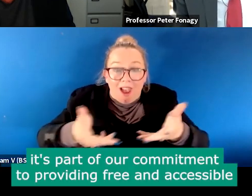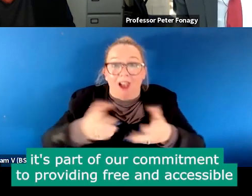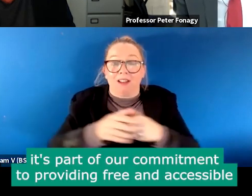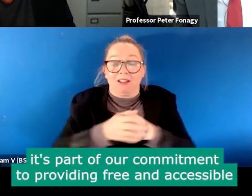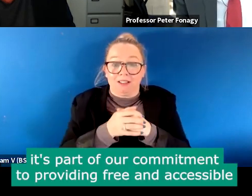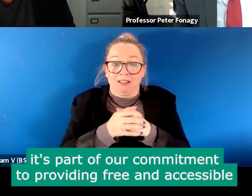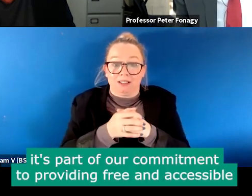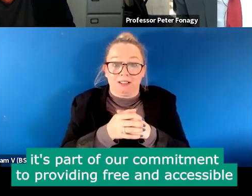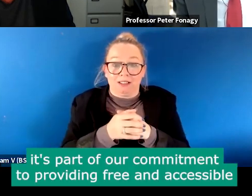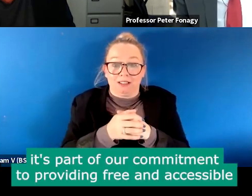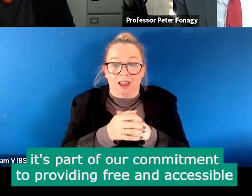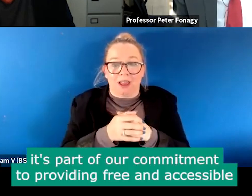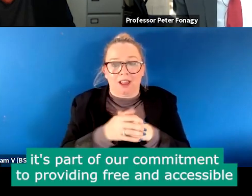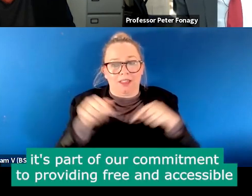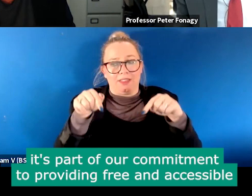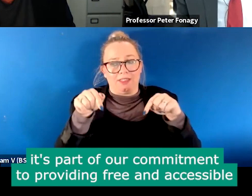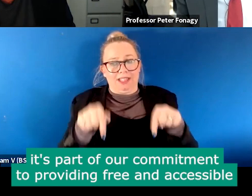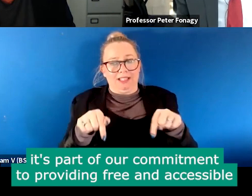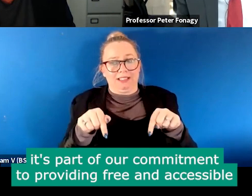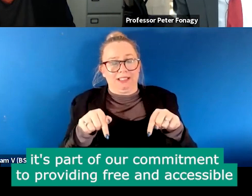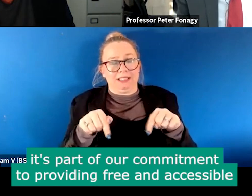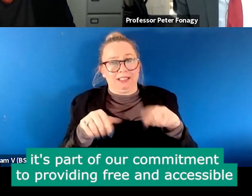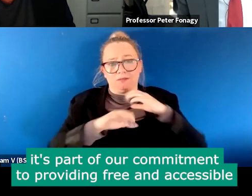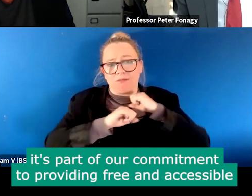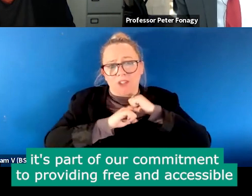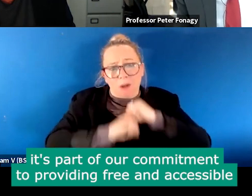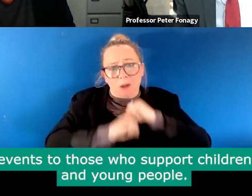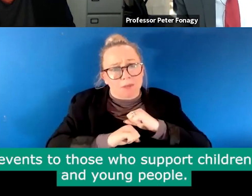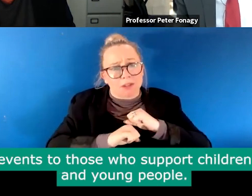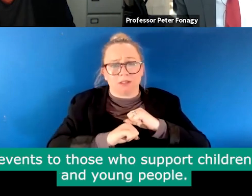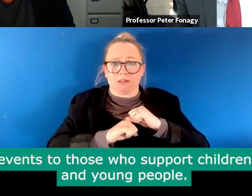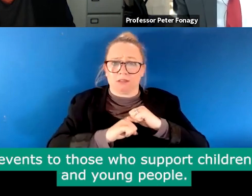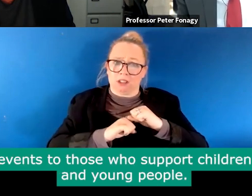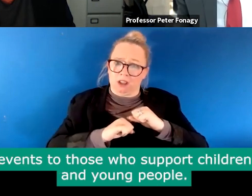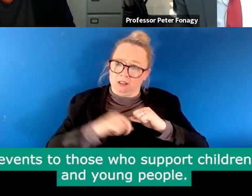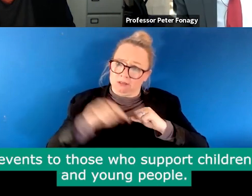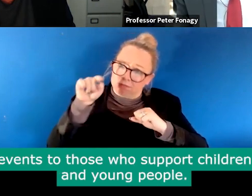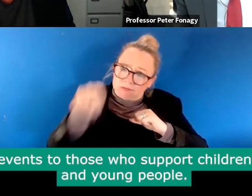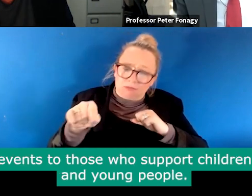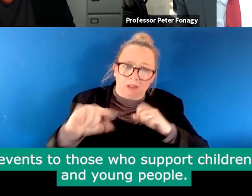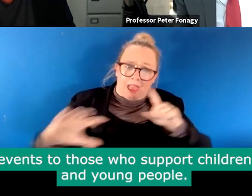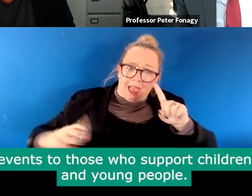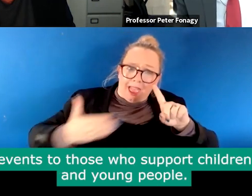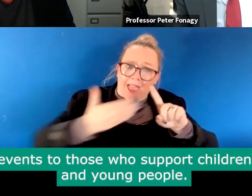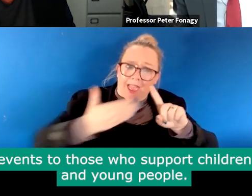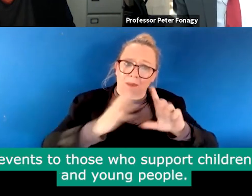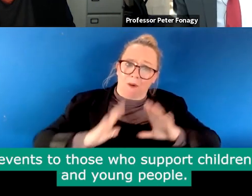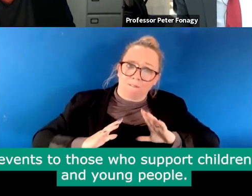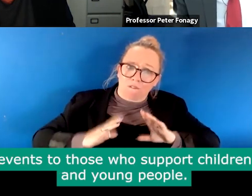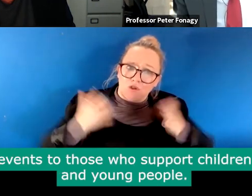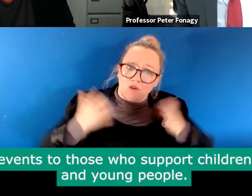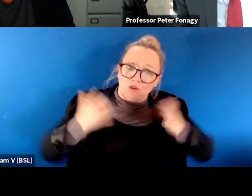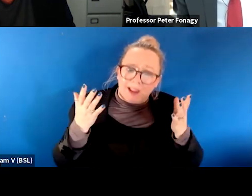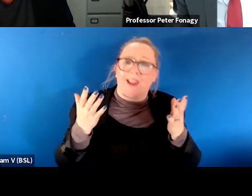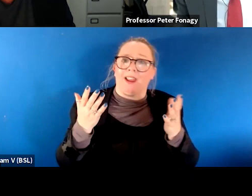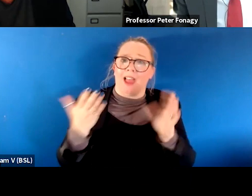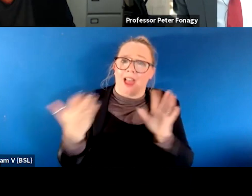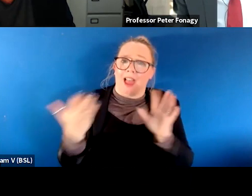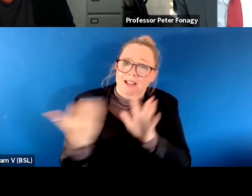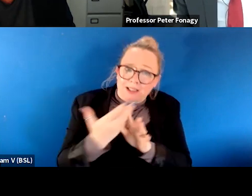our commitment to providing free and accessible events to those who support children and young